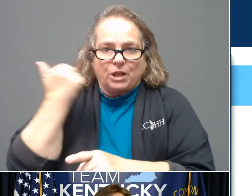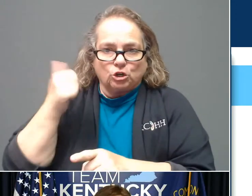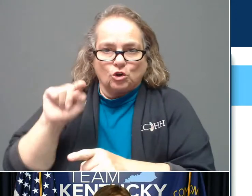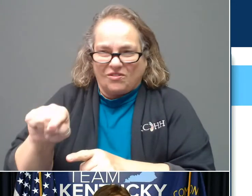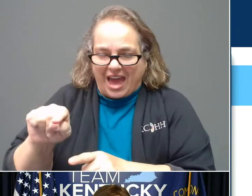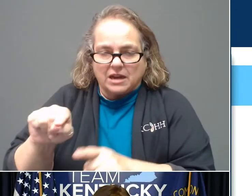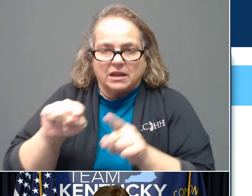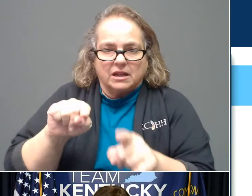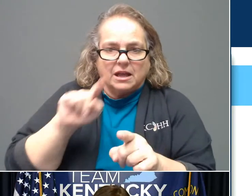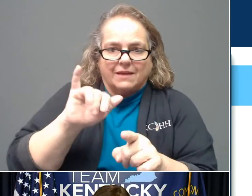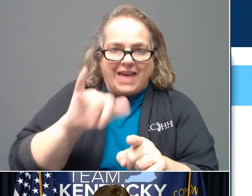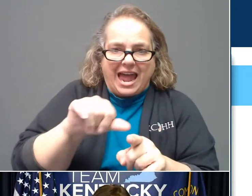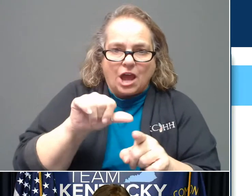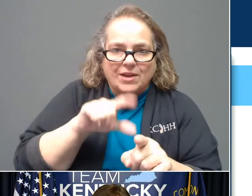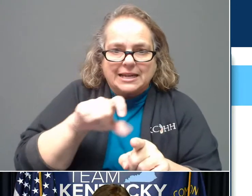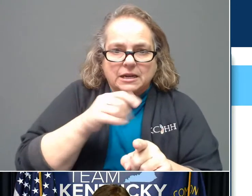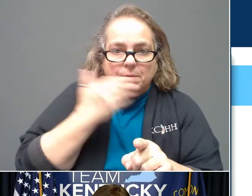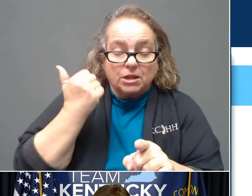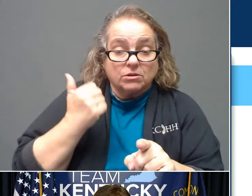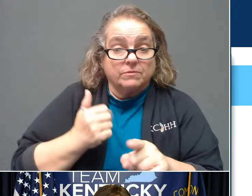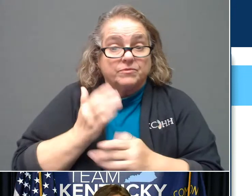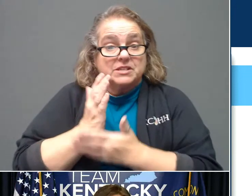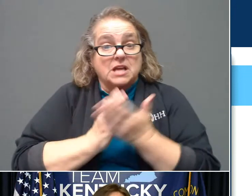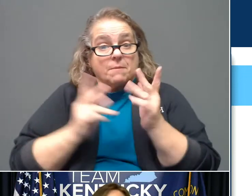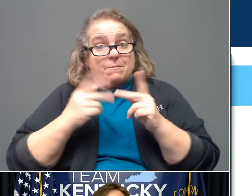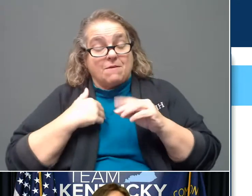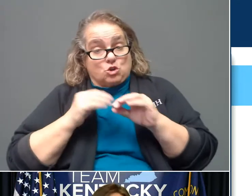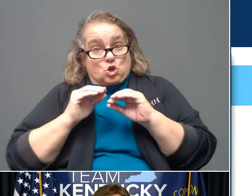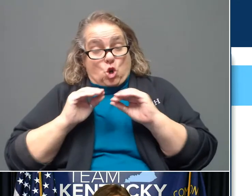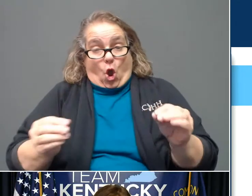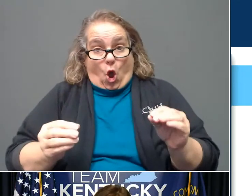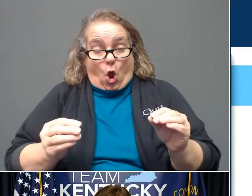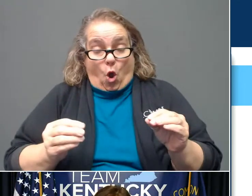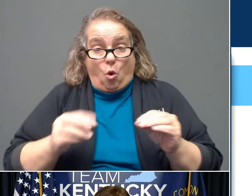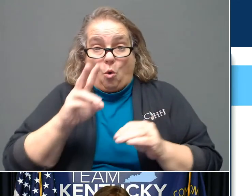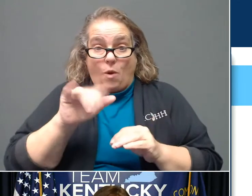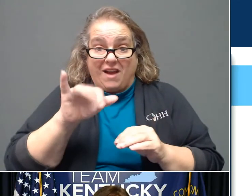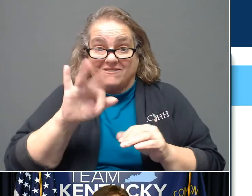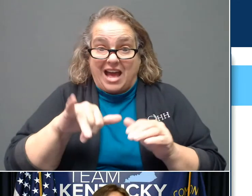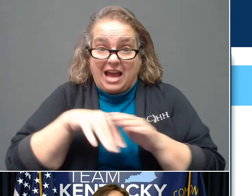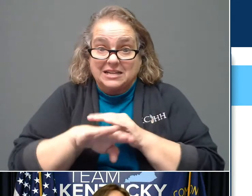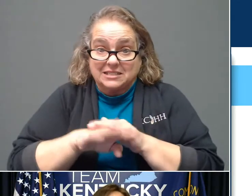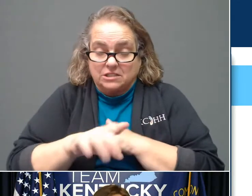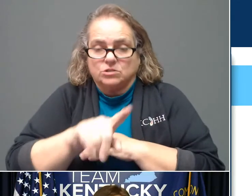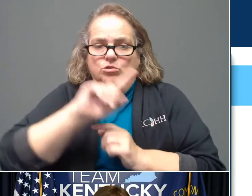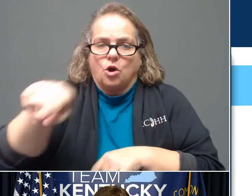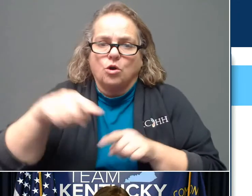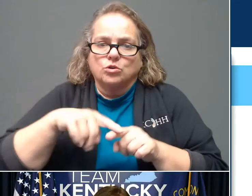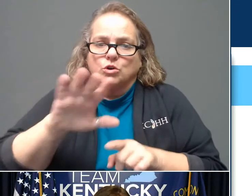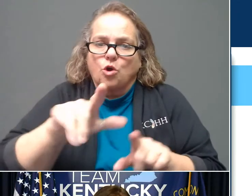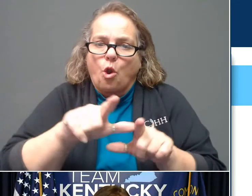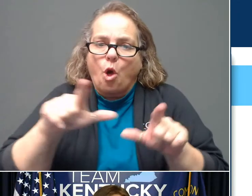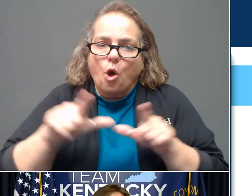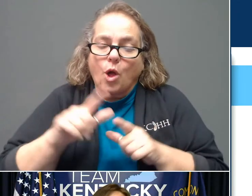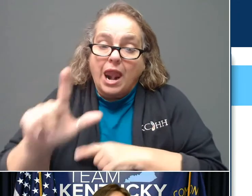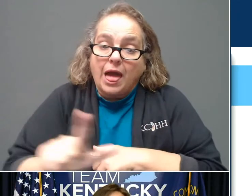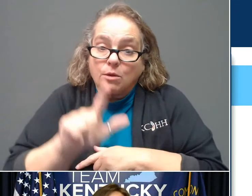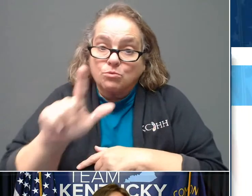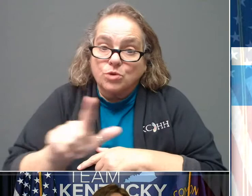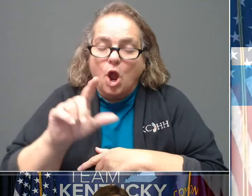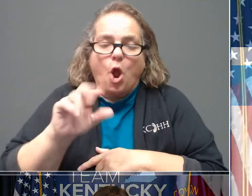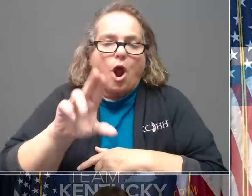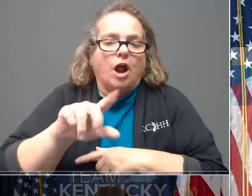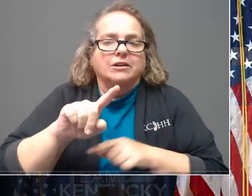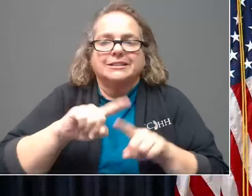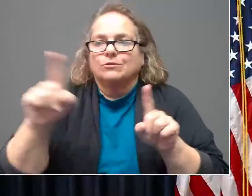Individuals without Wi-Fi access in their home can actually visit their local library or other locations like stores or